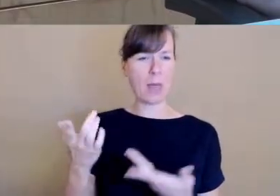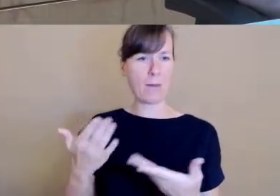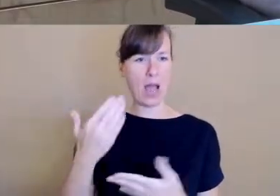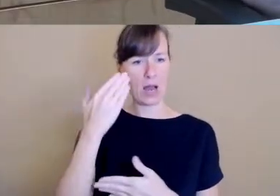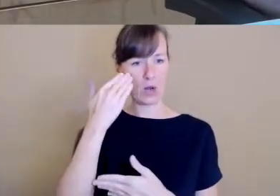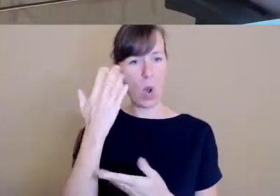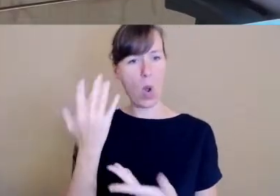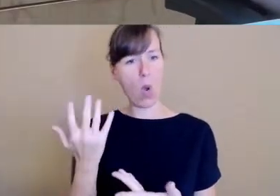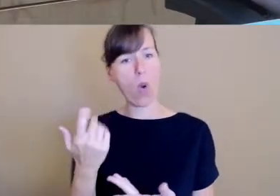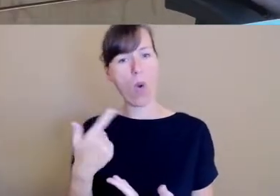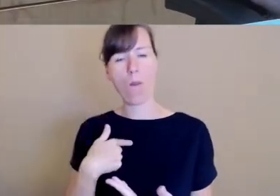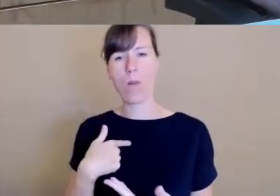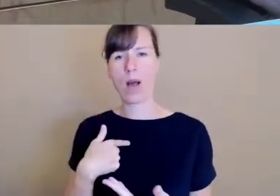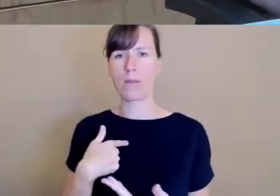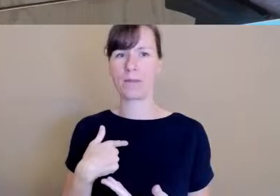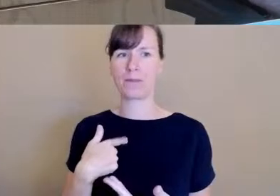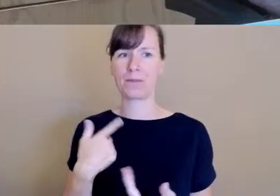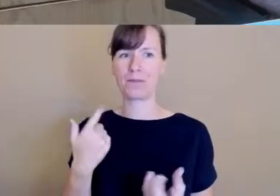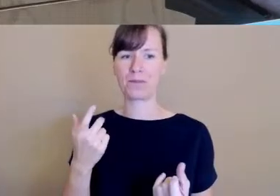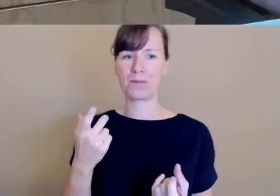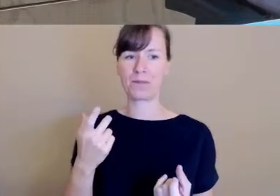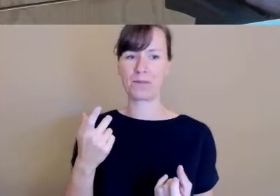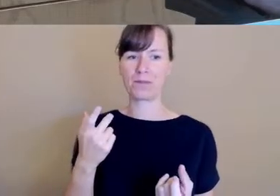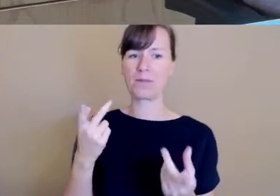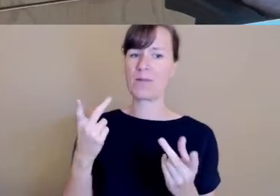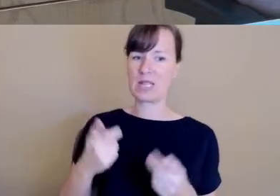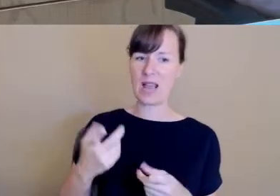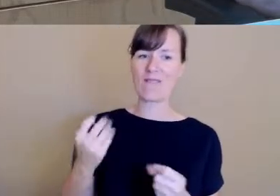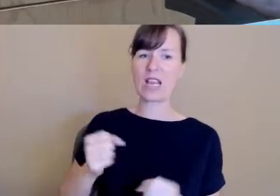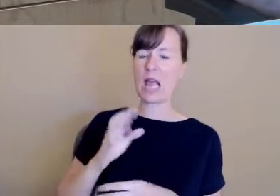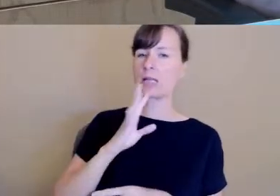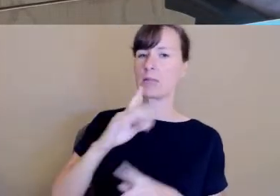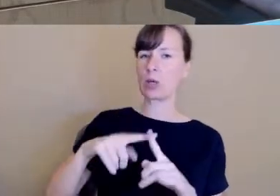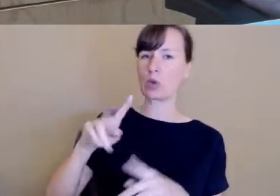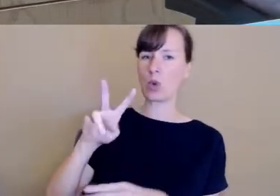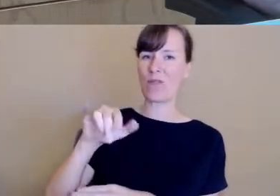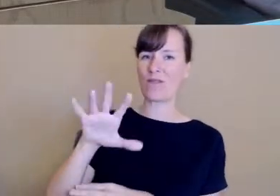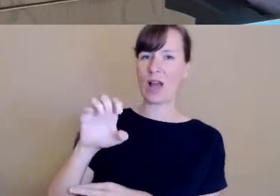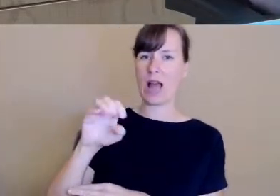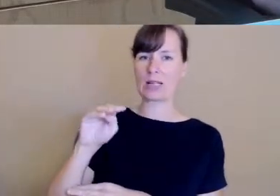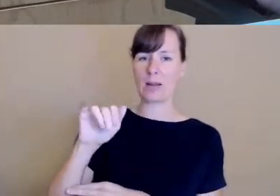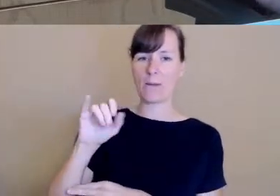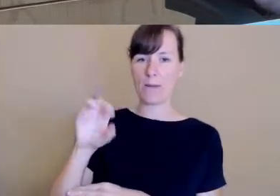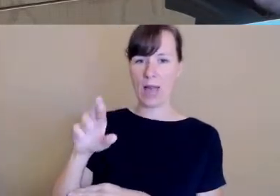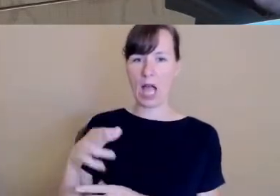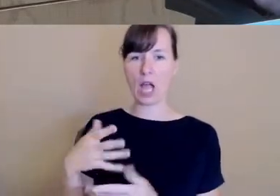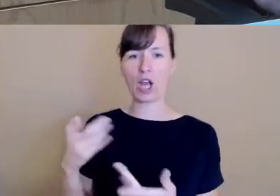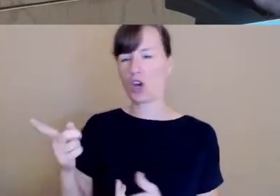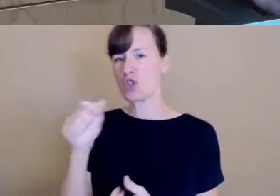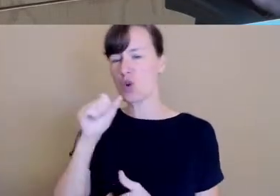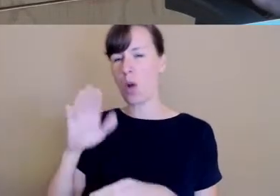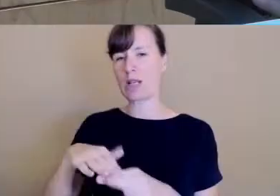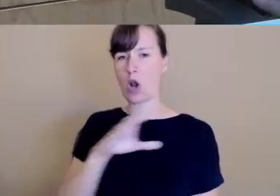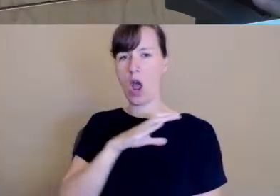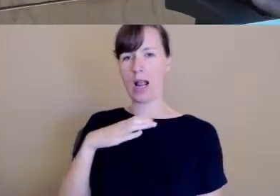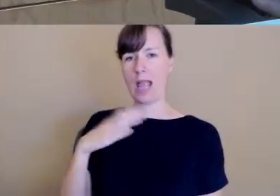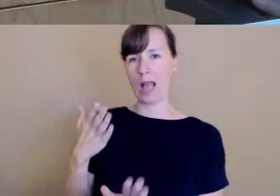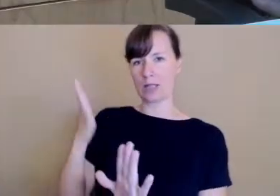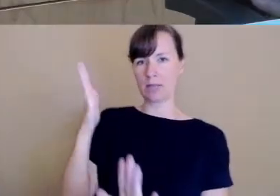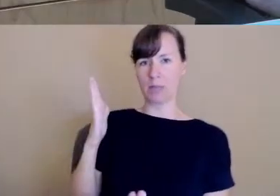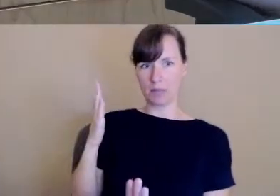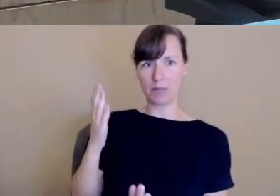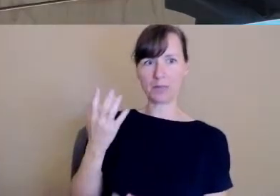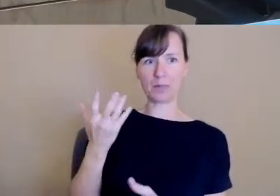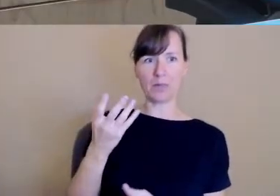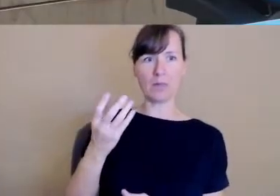speak to the Vice Mayor said she wasn't on council? What was the process with the naming of the other